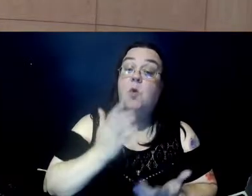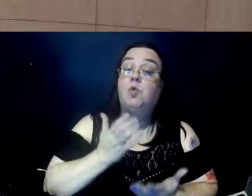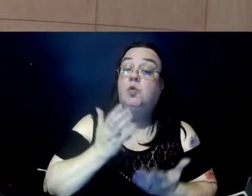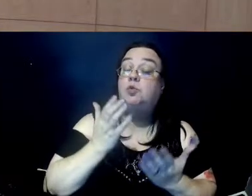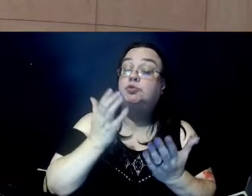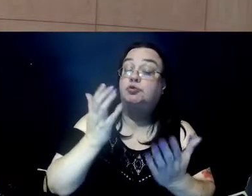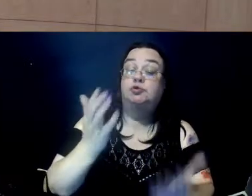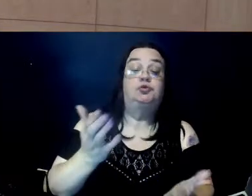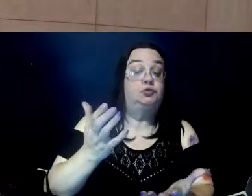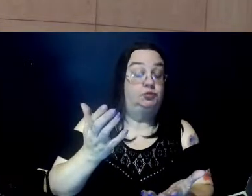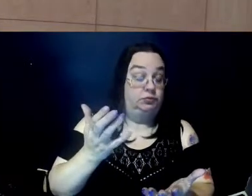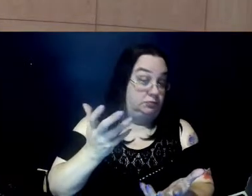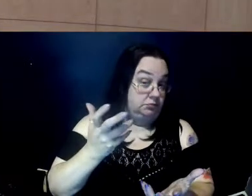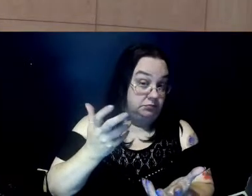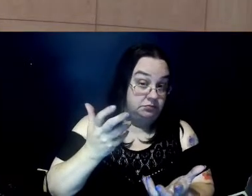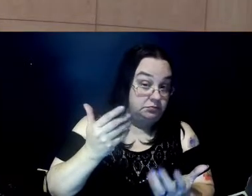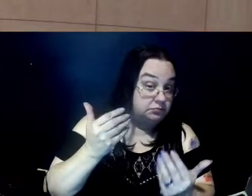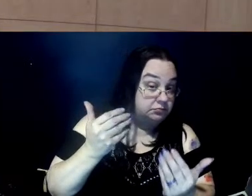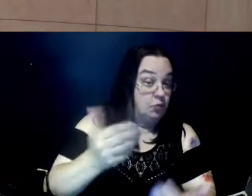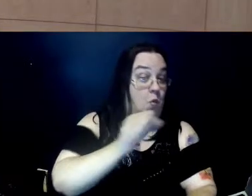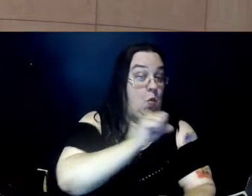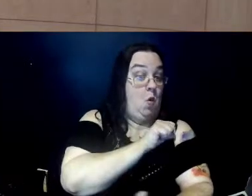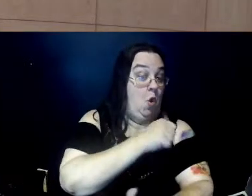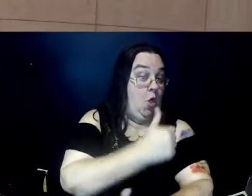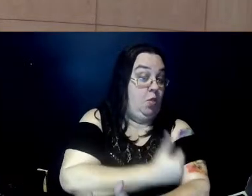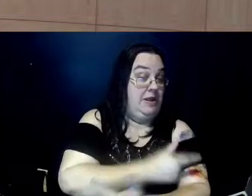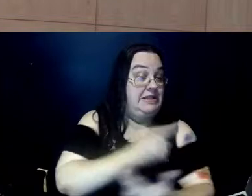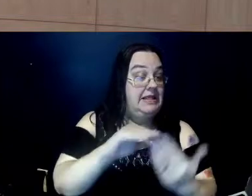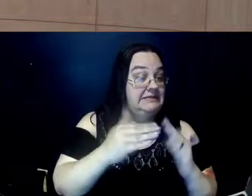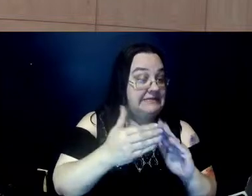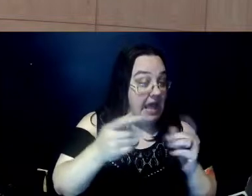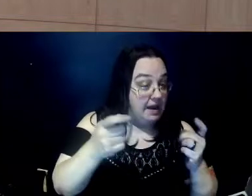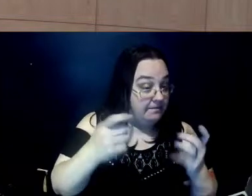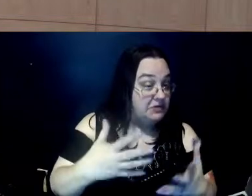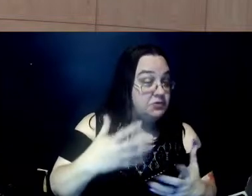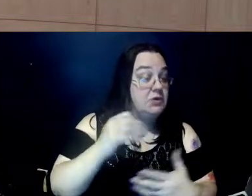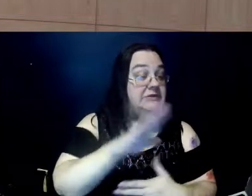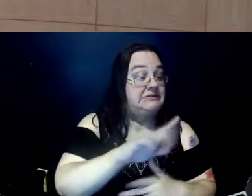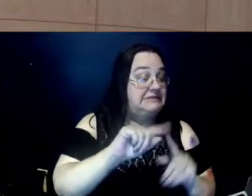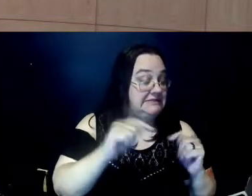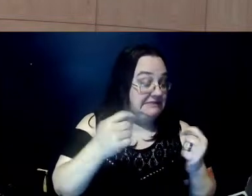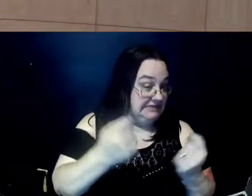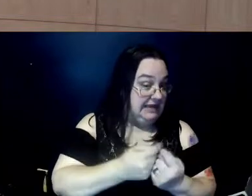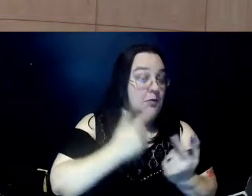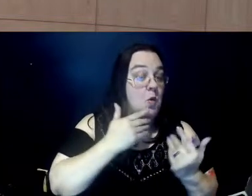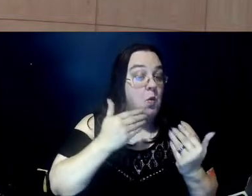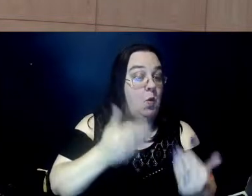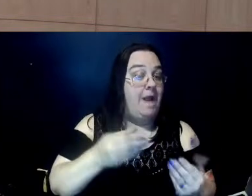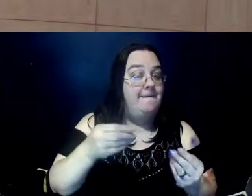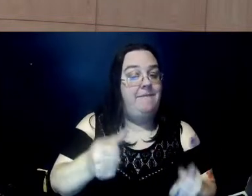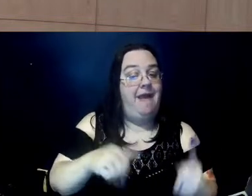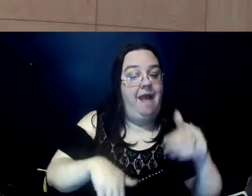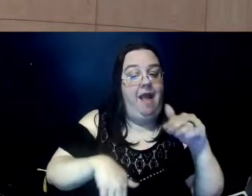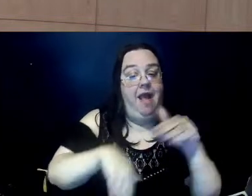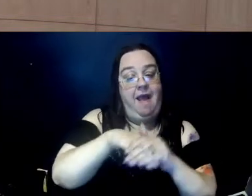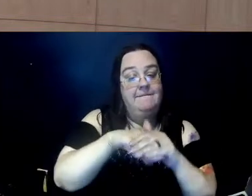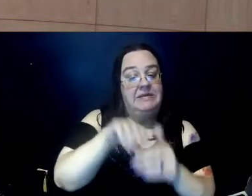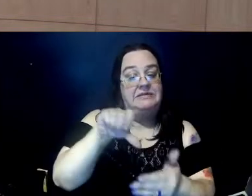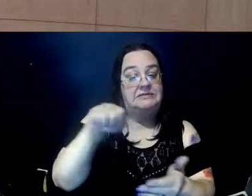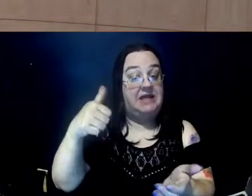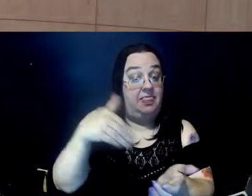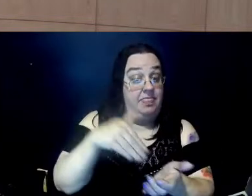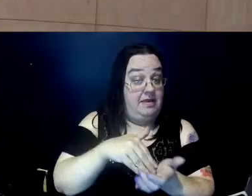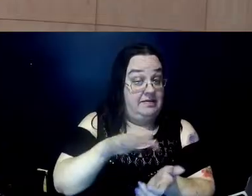to authorize the town administrator and his team to expend up to